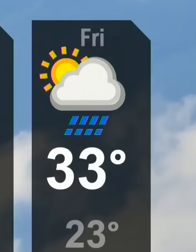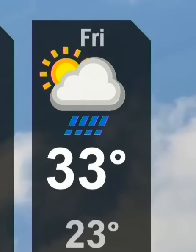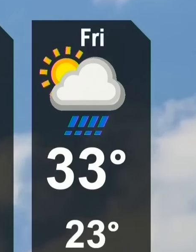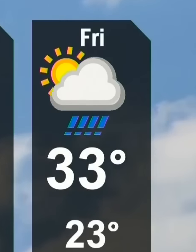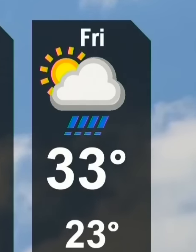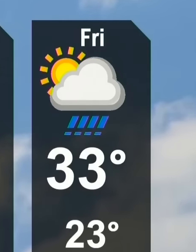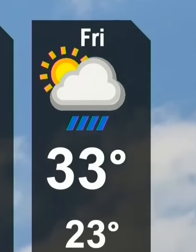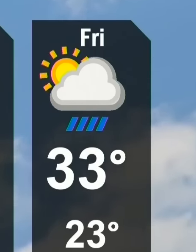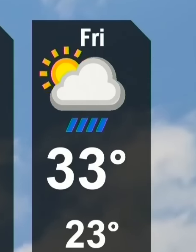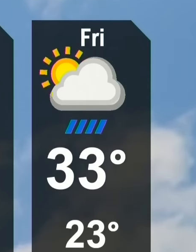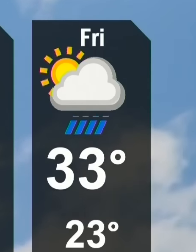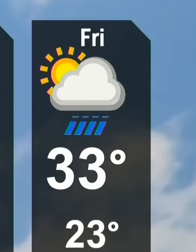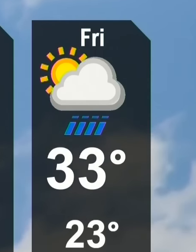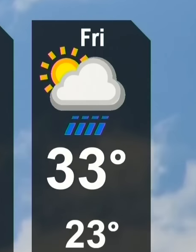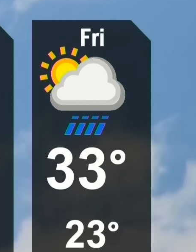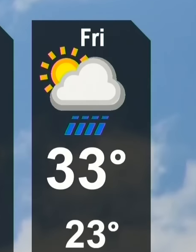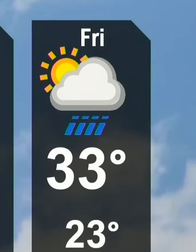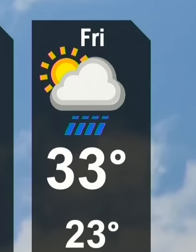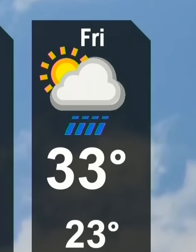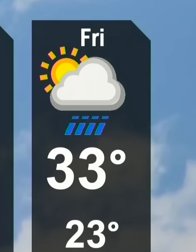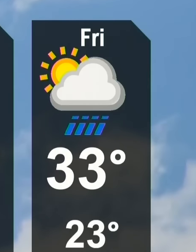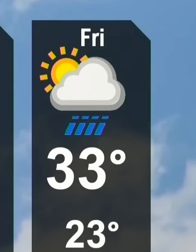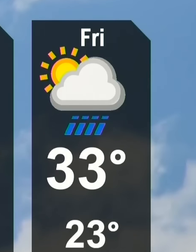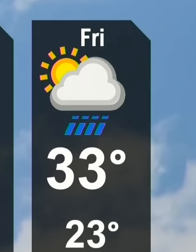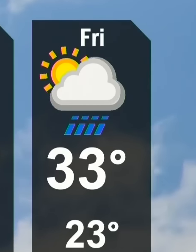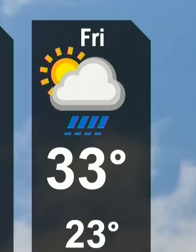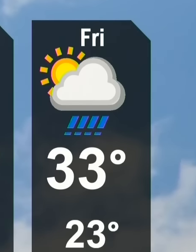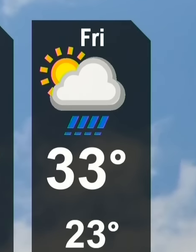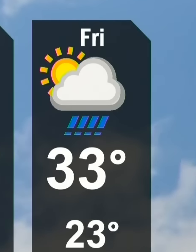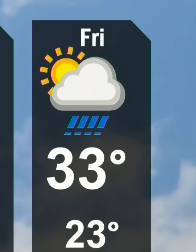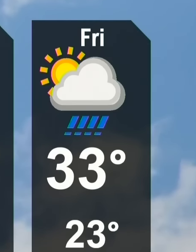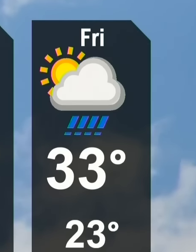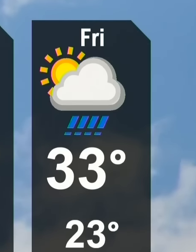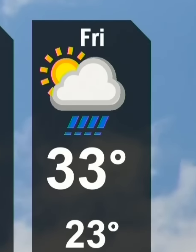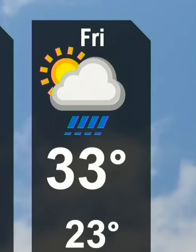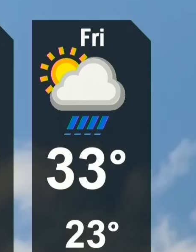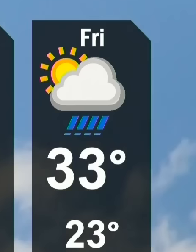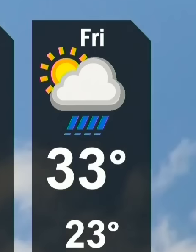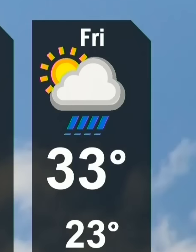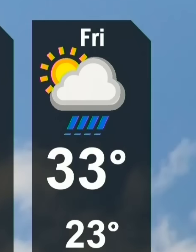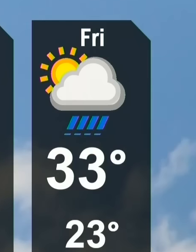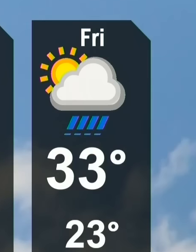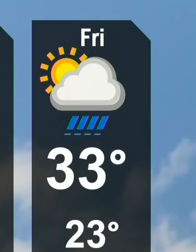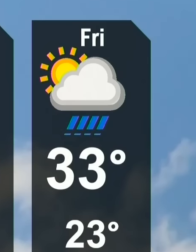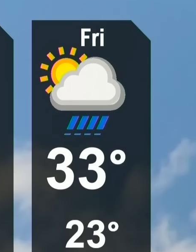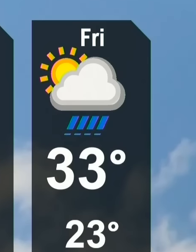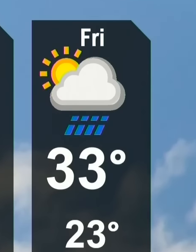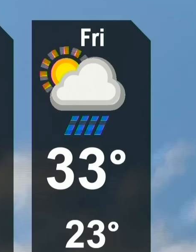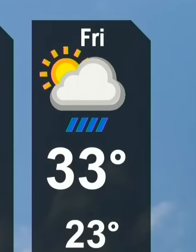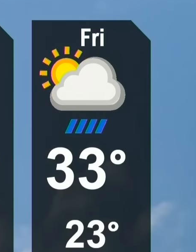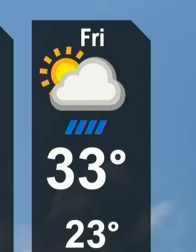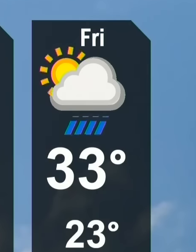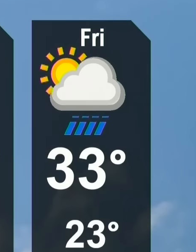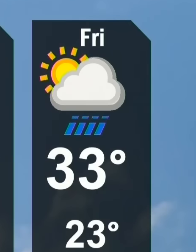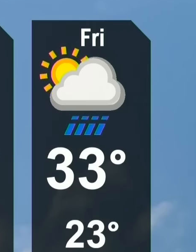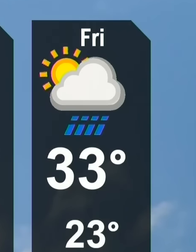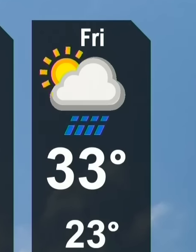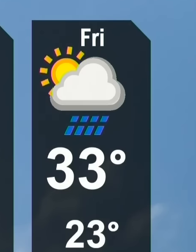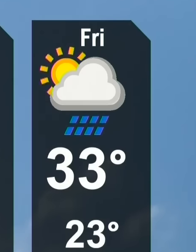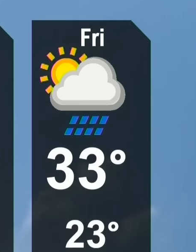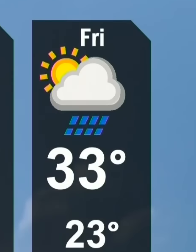we can expect localized showers. That's Wednesday into Thursday. Thereafter, it will be